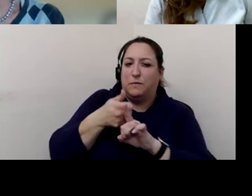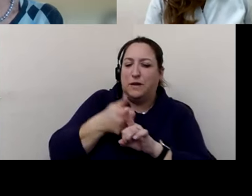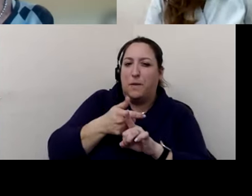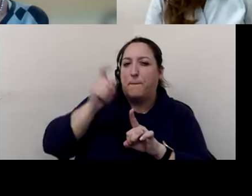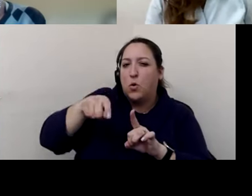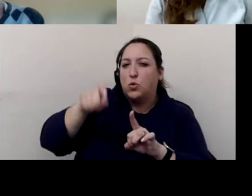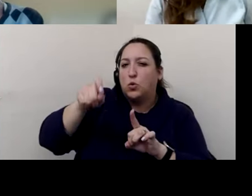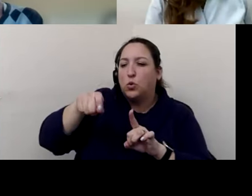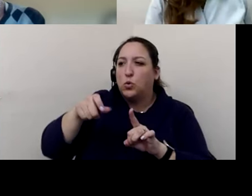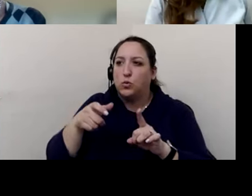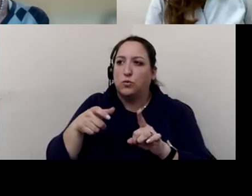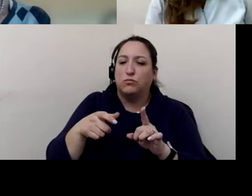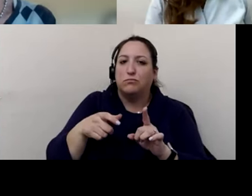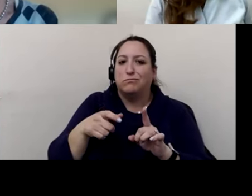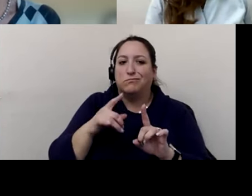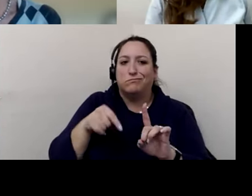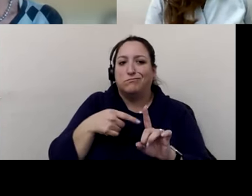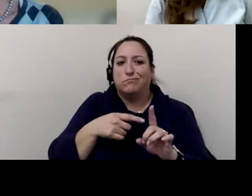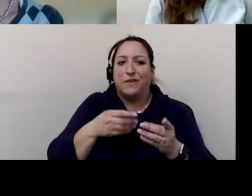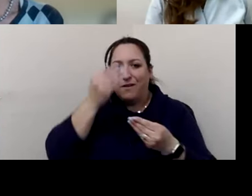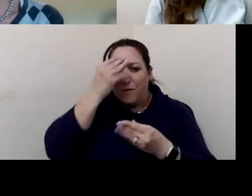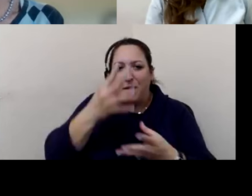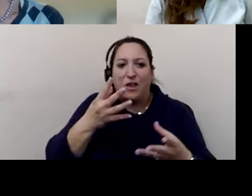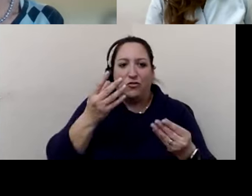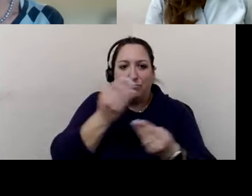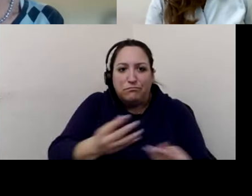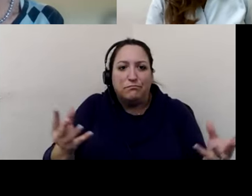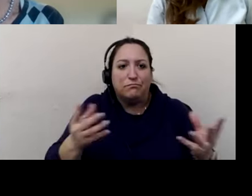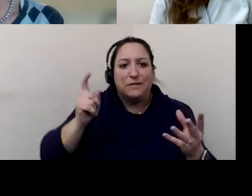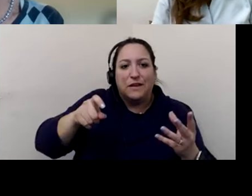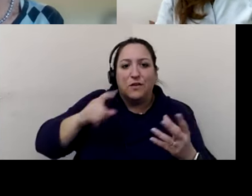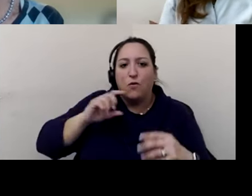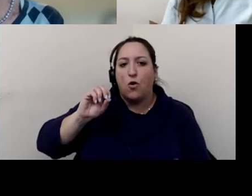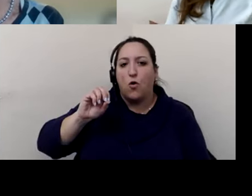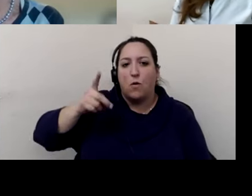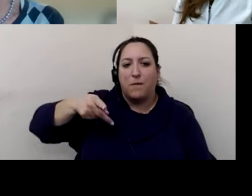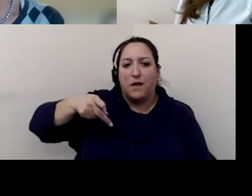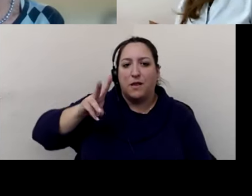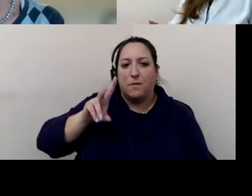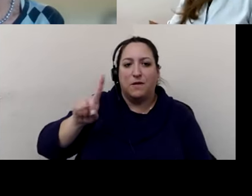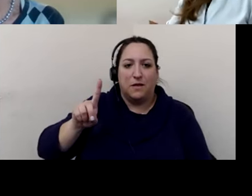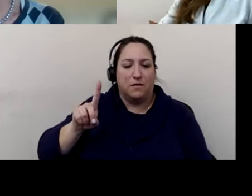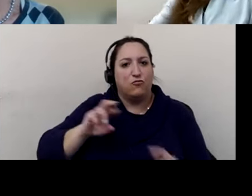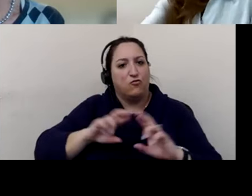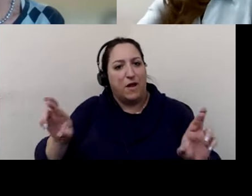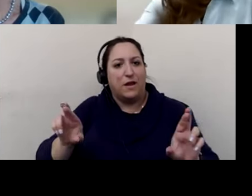supposed to sort of shunt around the information that might be necessary for OPW to have at their hands.